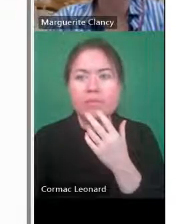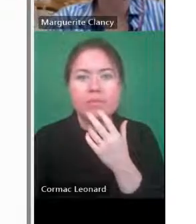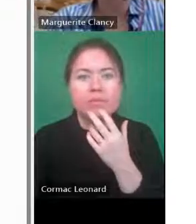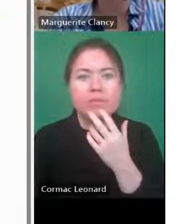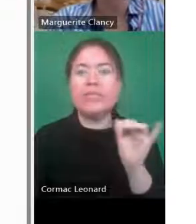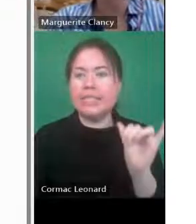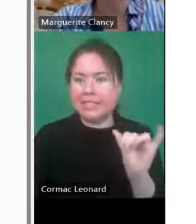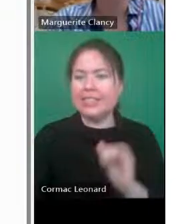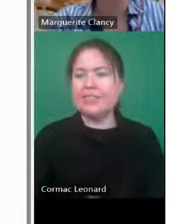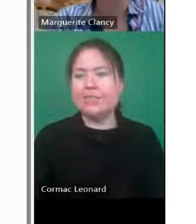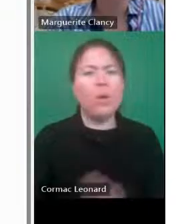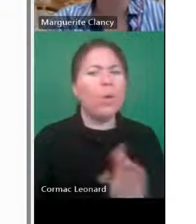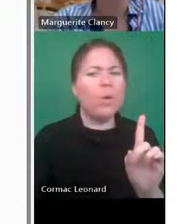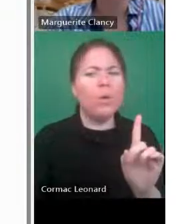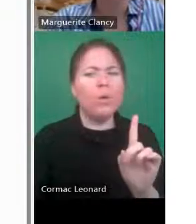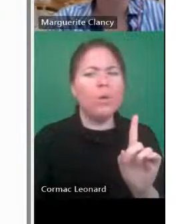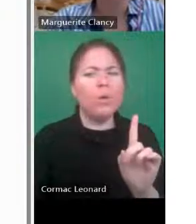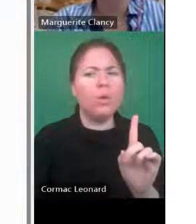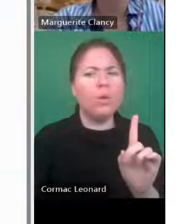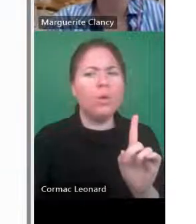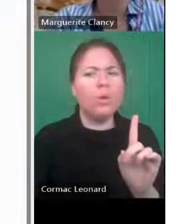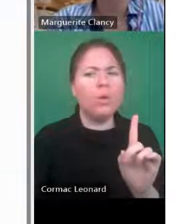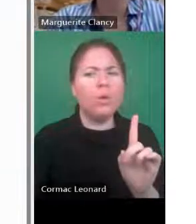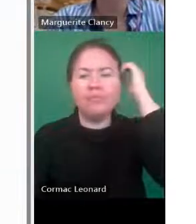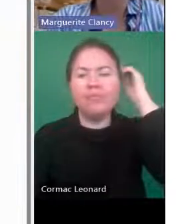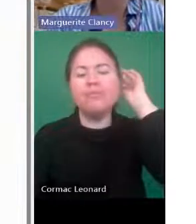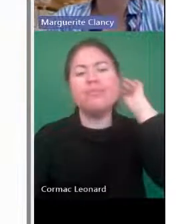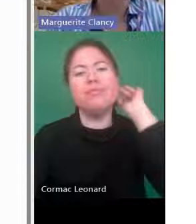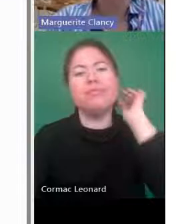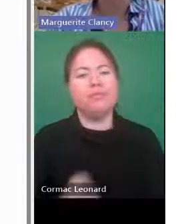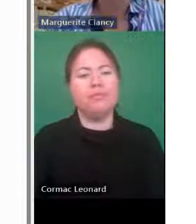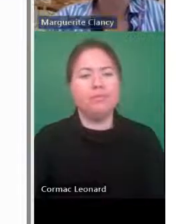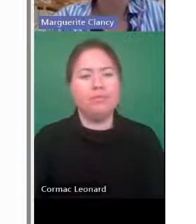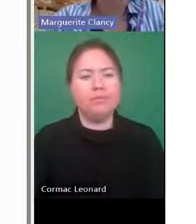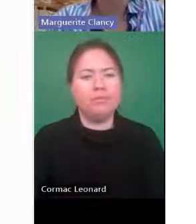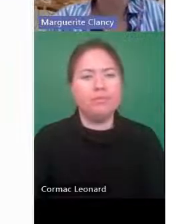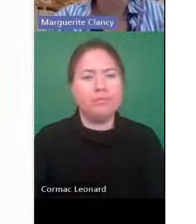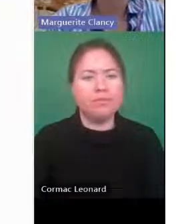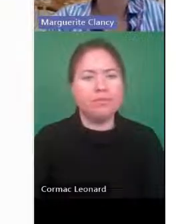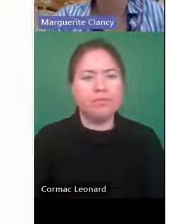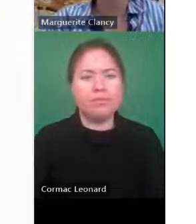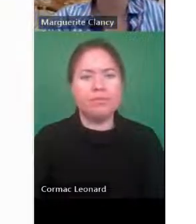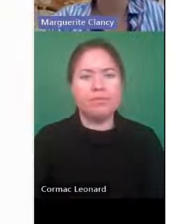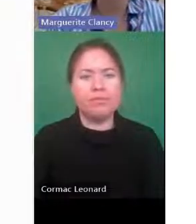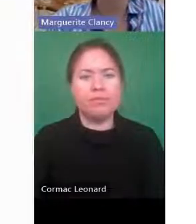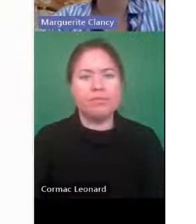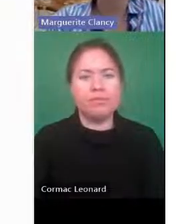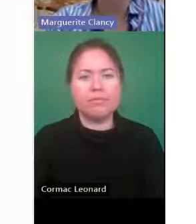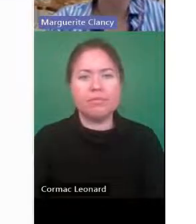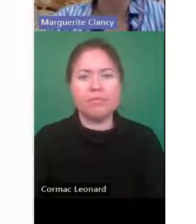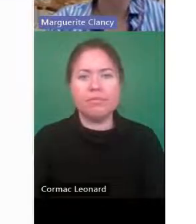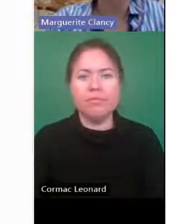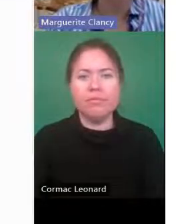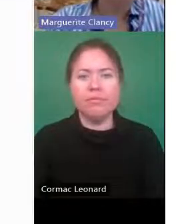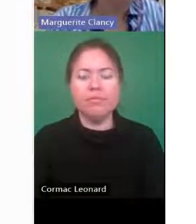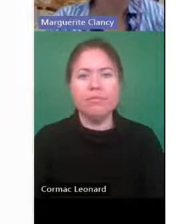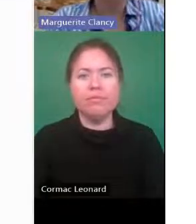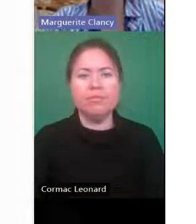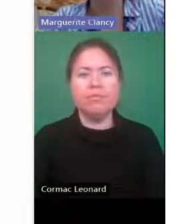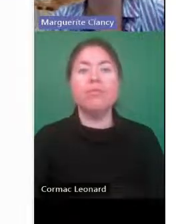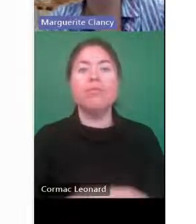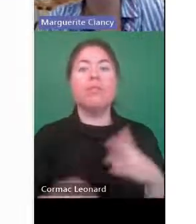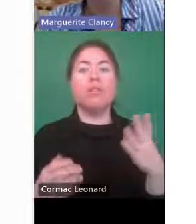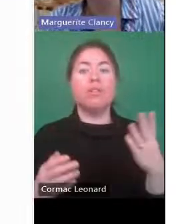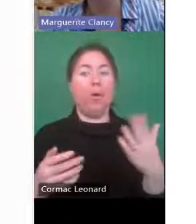Yes, Ken. No, yes, I can. Sorry, apologies. Yeah. Okay. So this time, I'm just going to show you as a